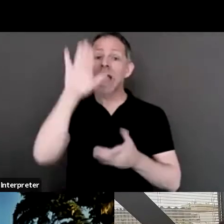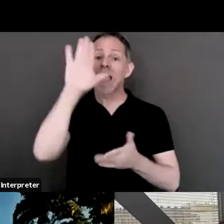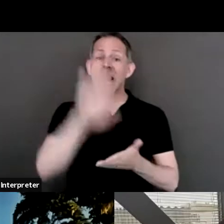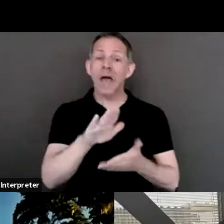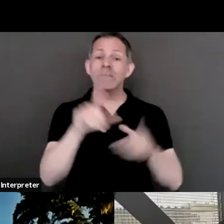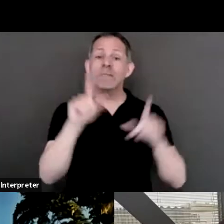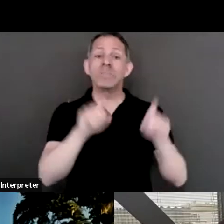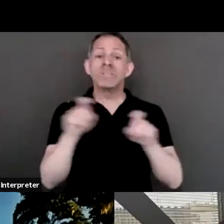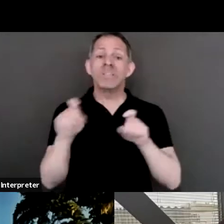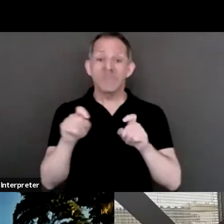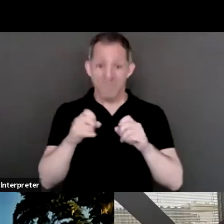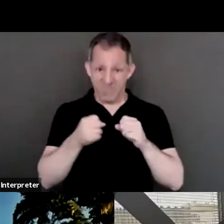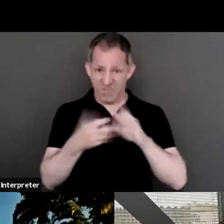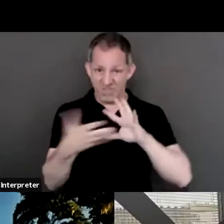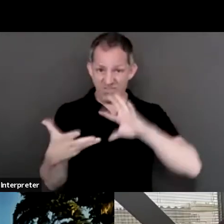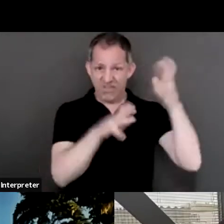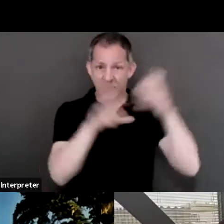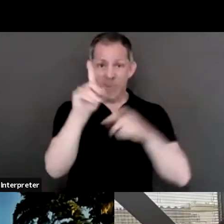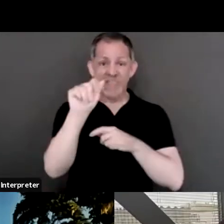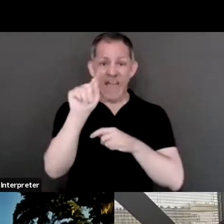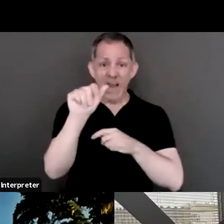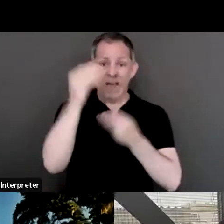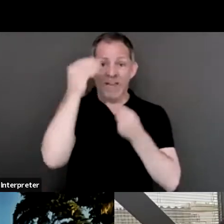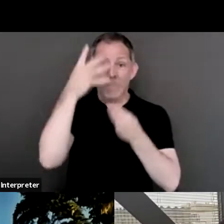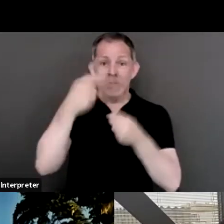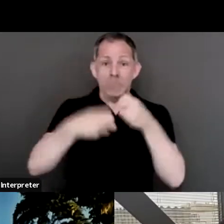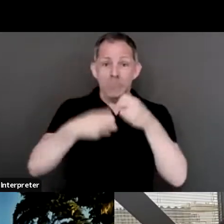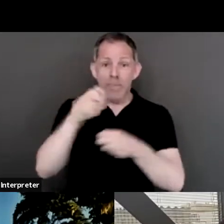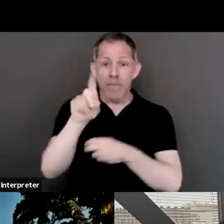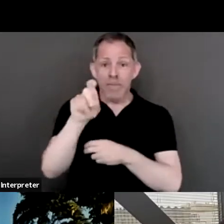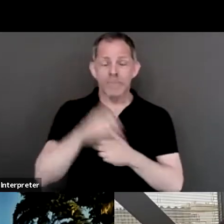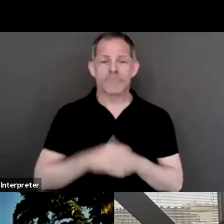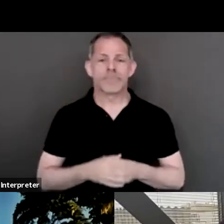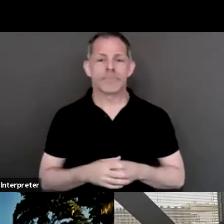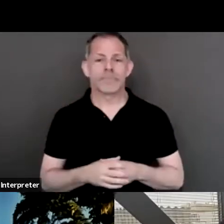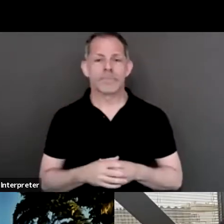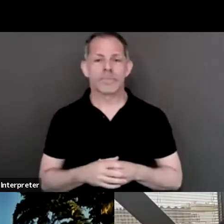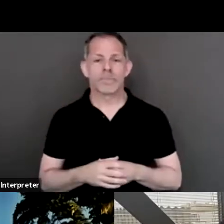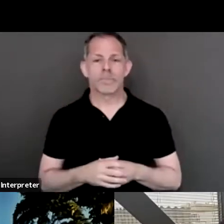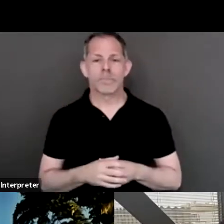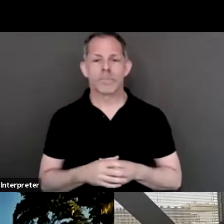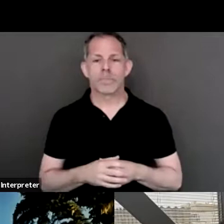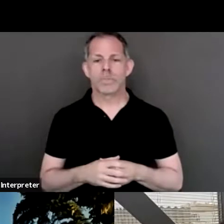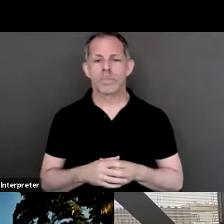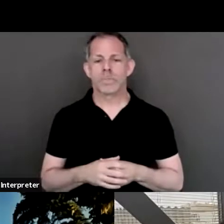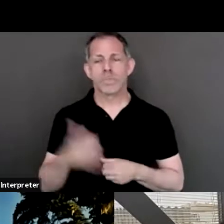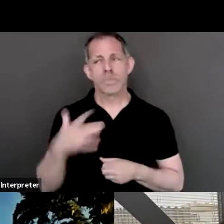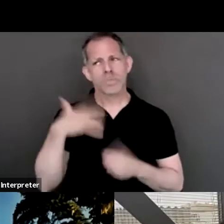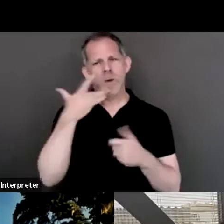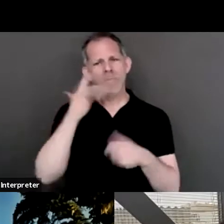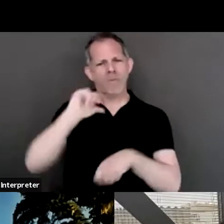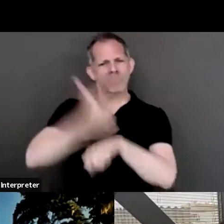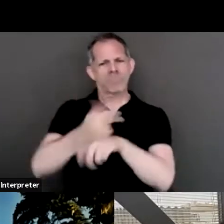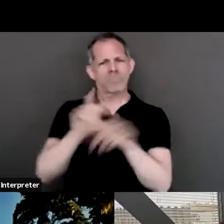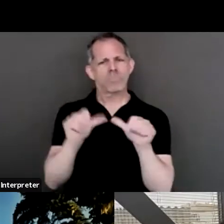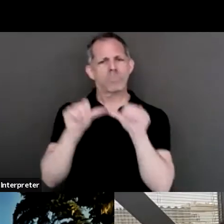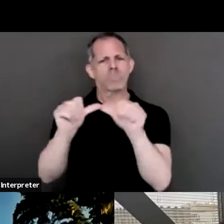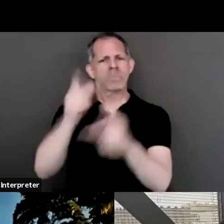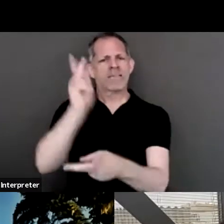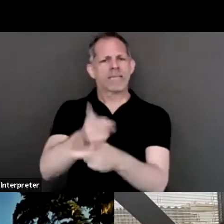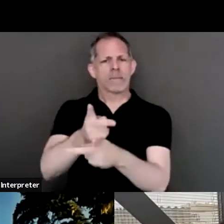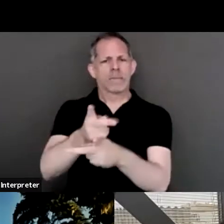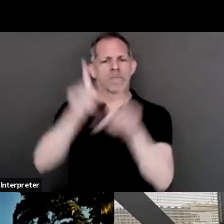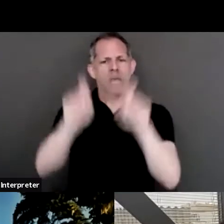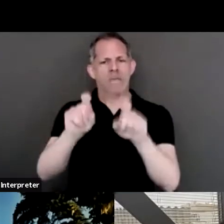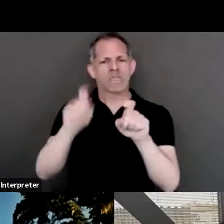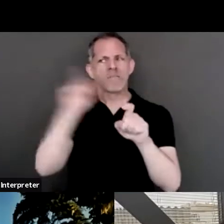Well, we certainly want access to testing for the following reasons. One